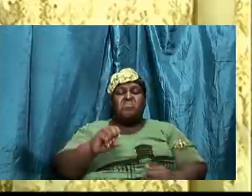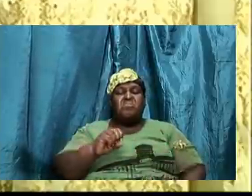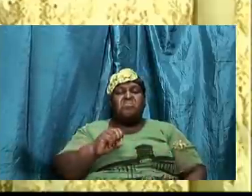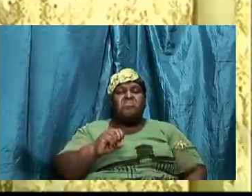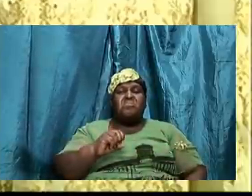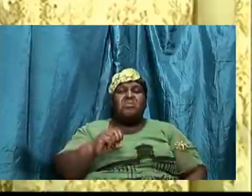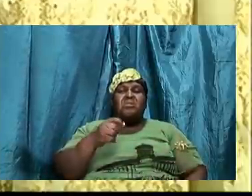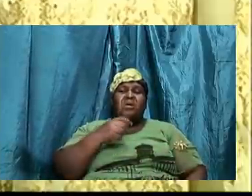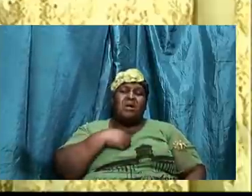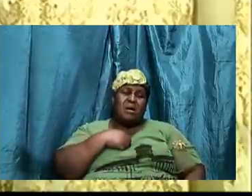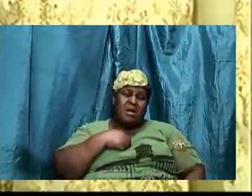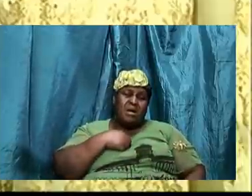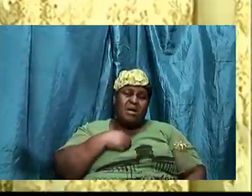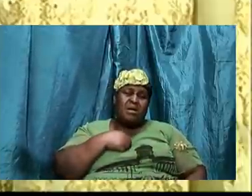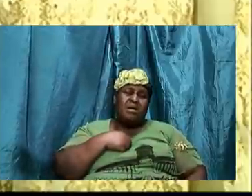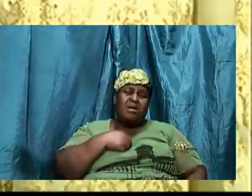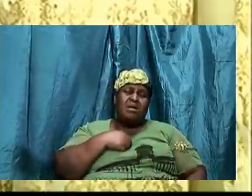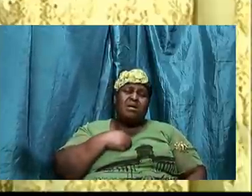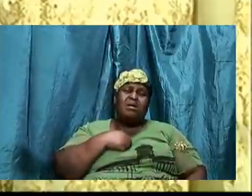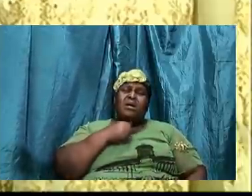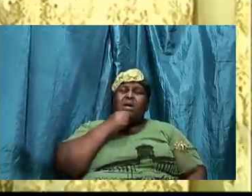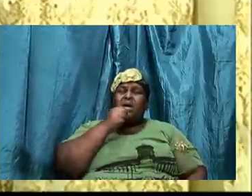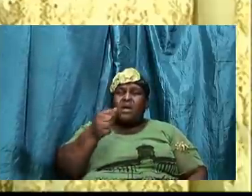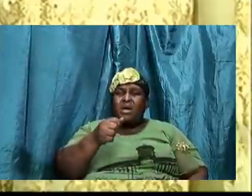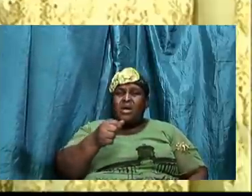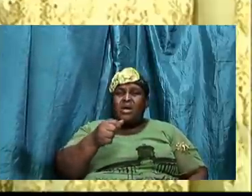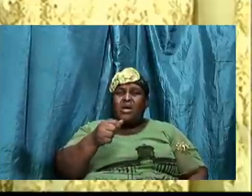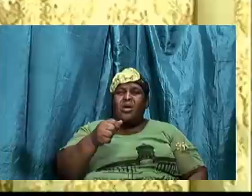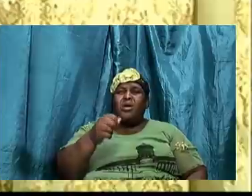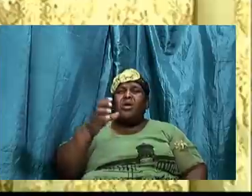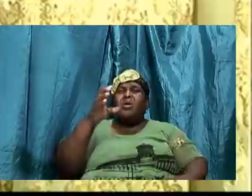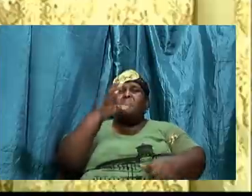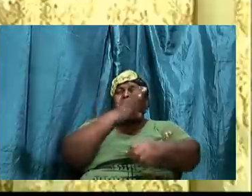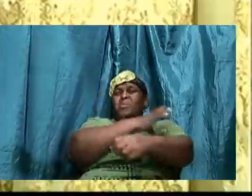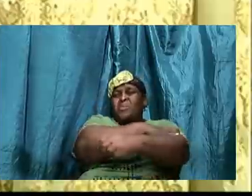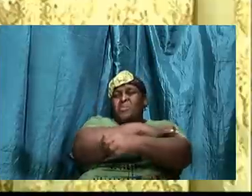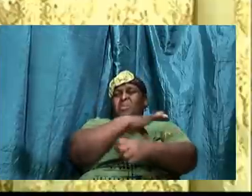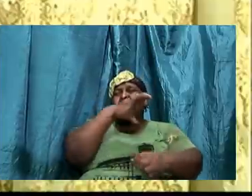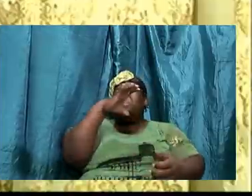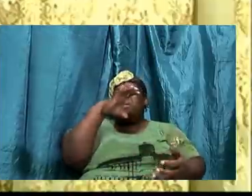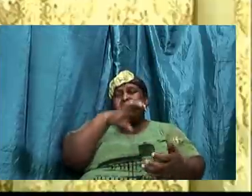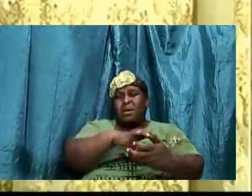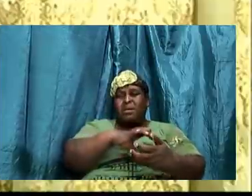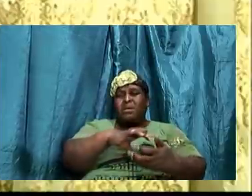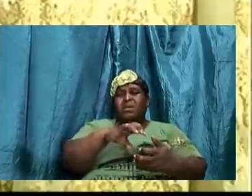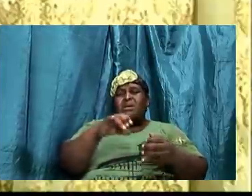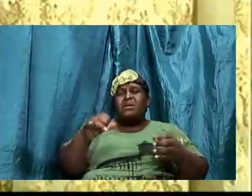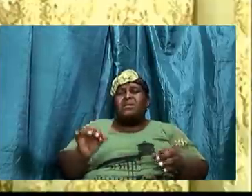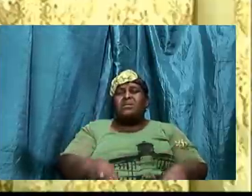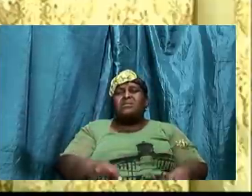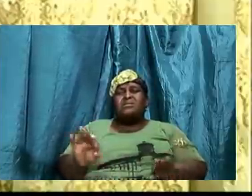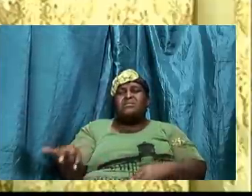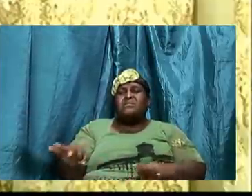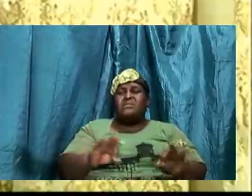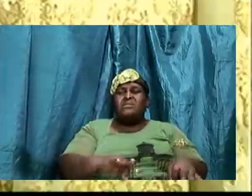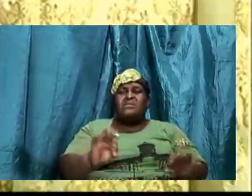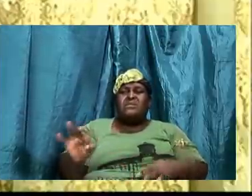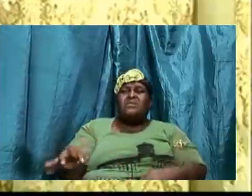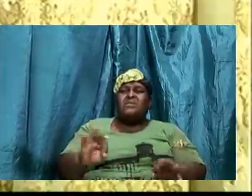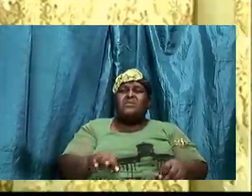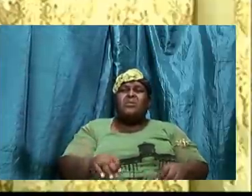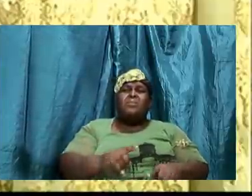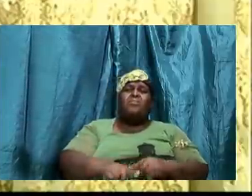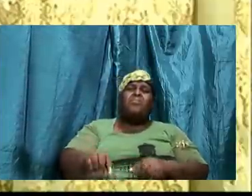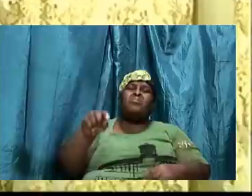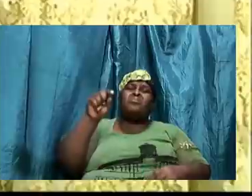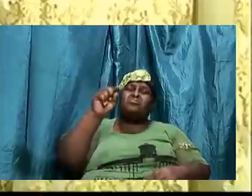I? I am a power pack individual. Acts 1 verses 8. "But ye